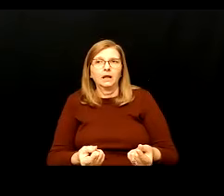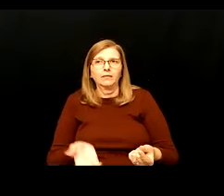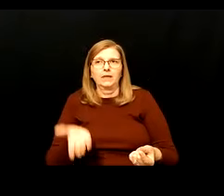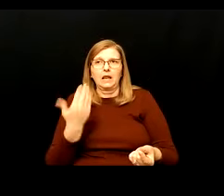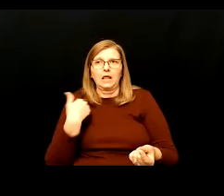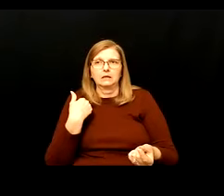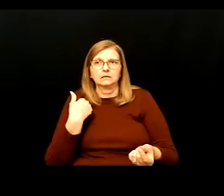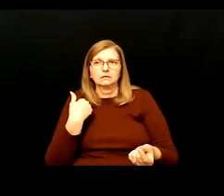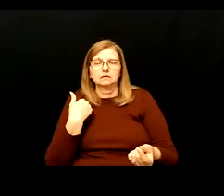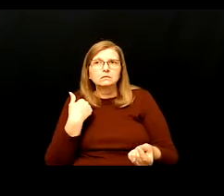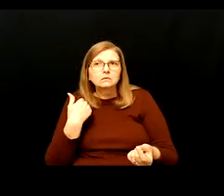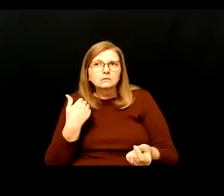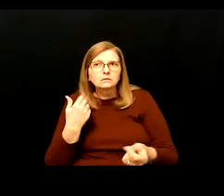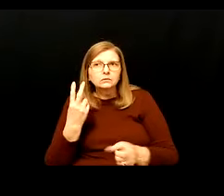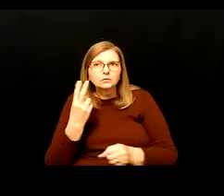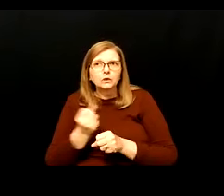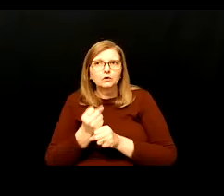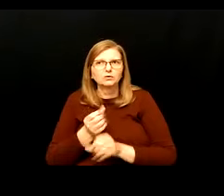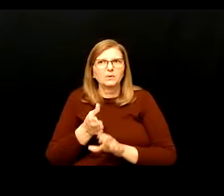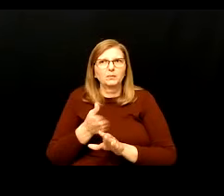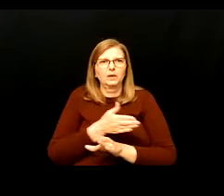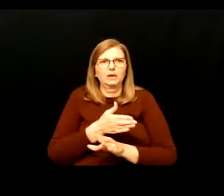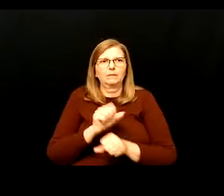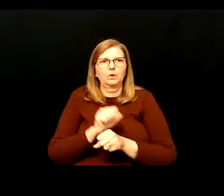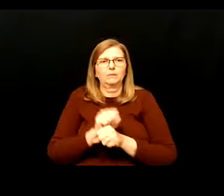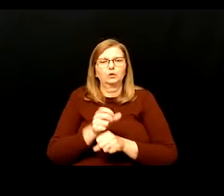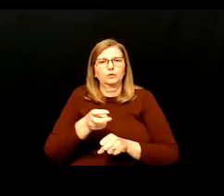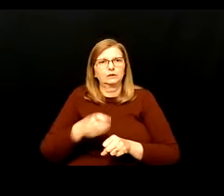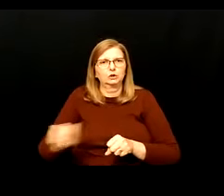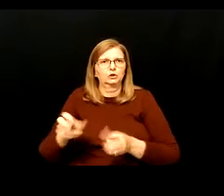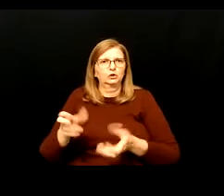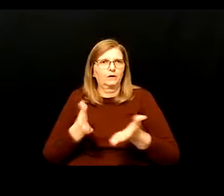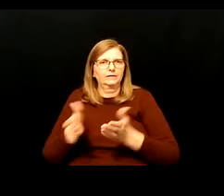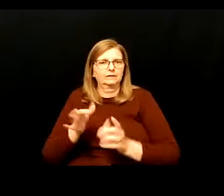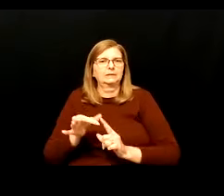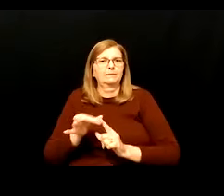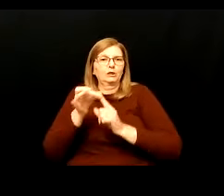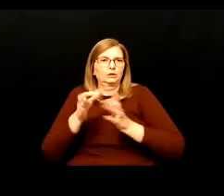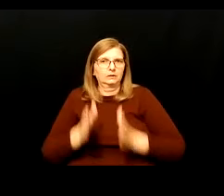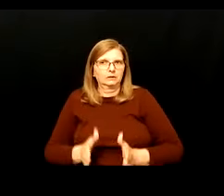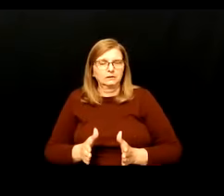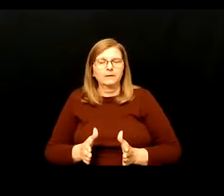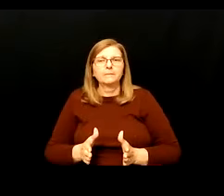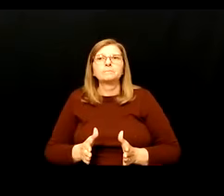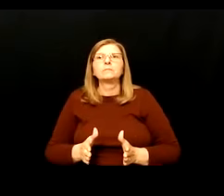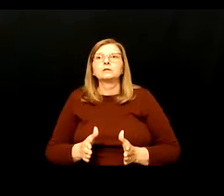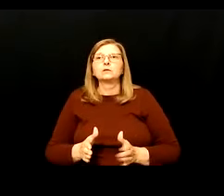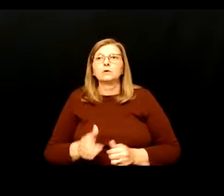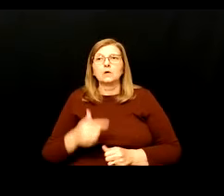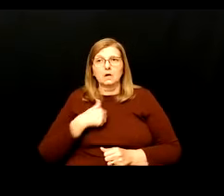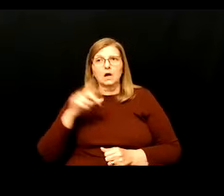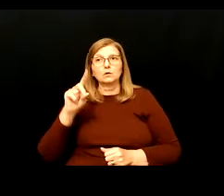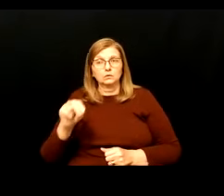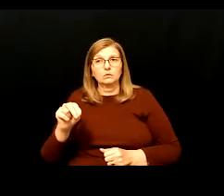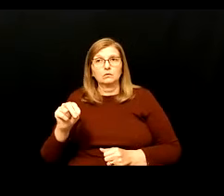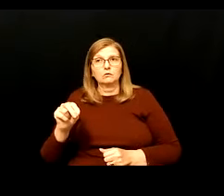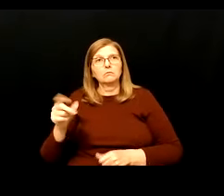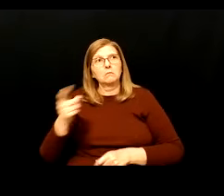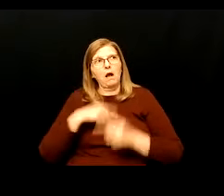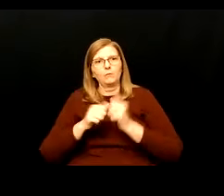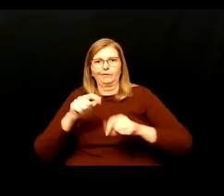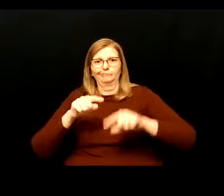years, I've been a pre-employment transition service specialist. And so I do come with a